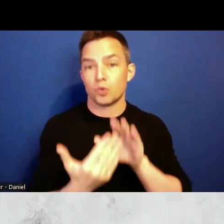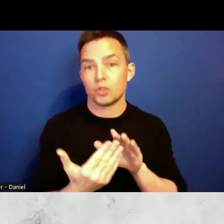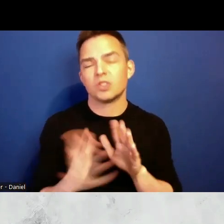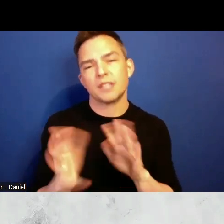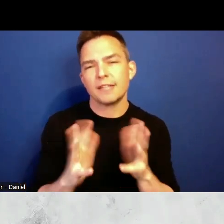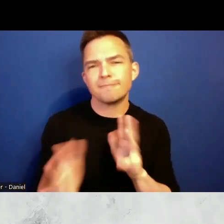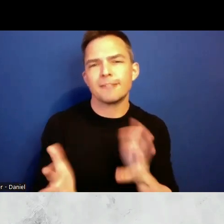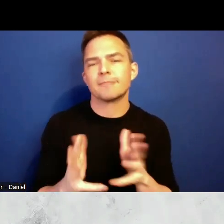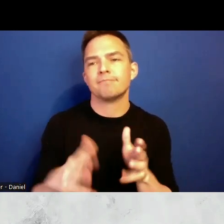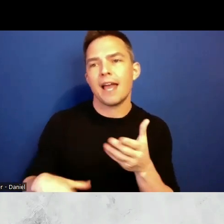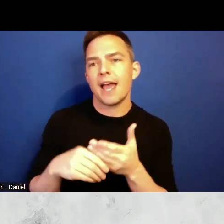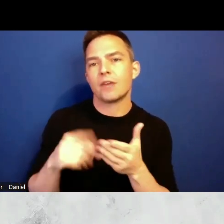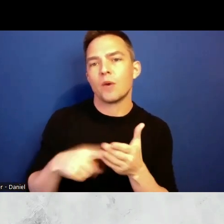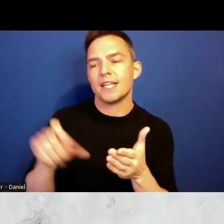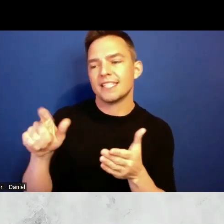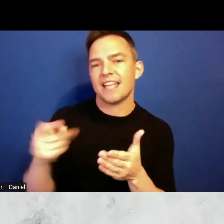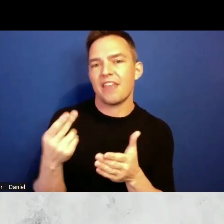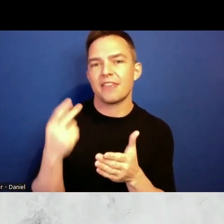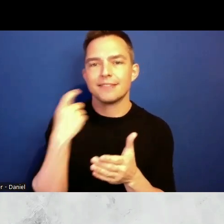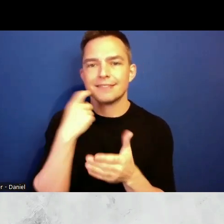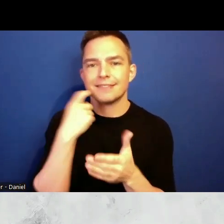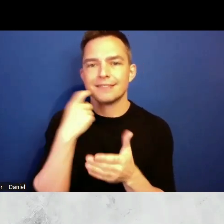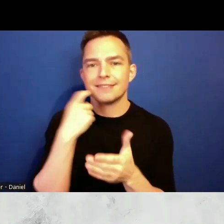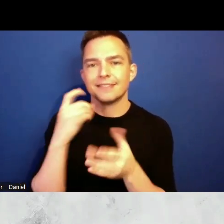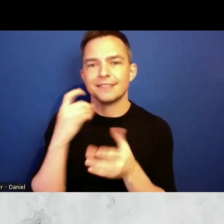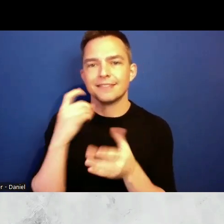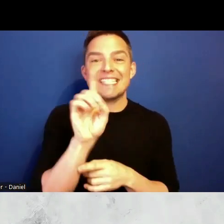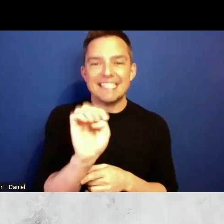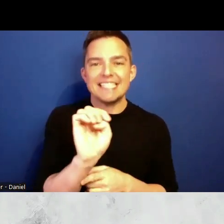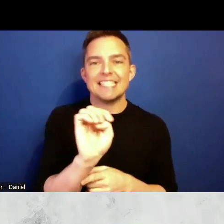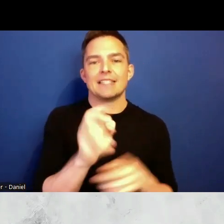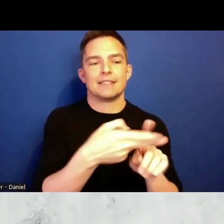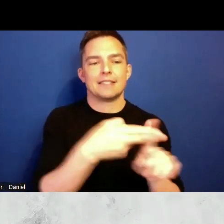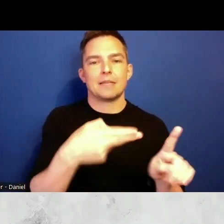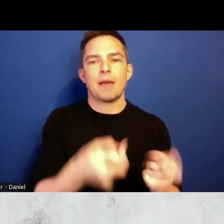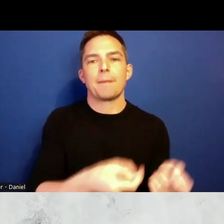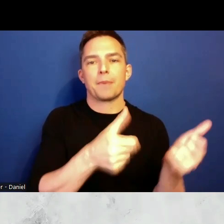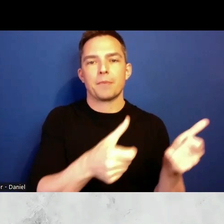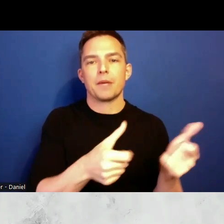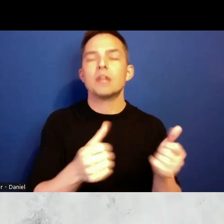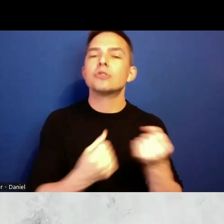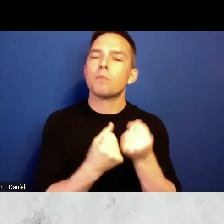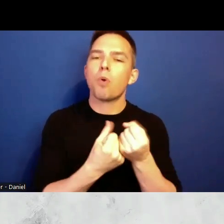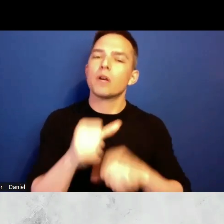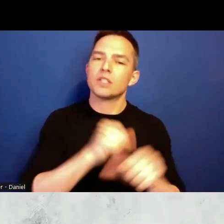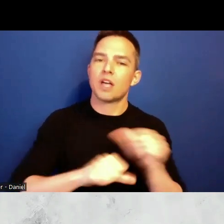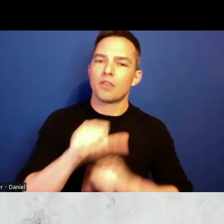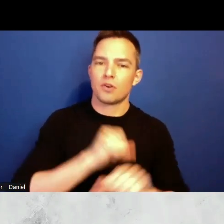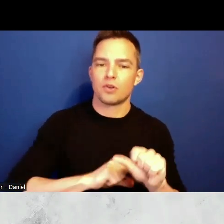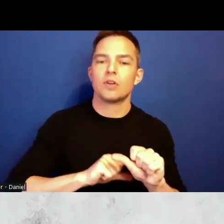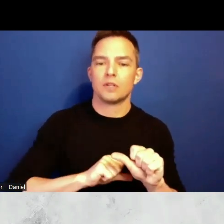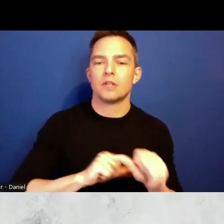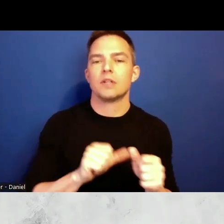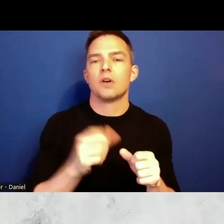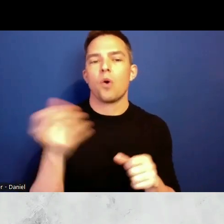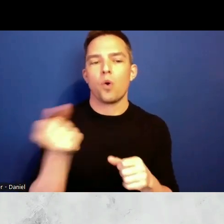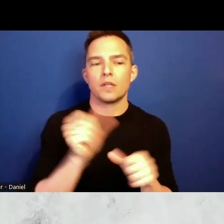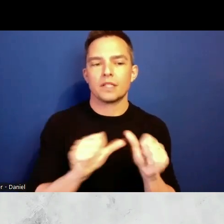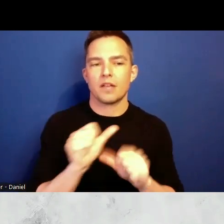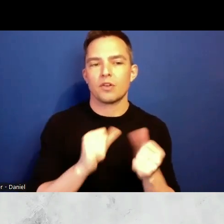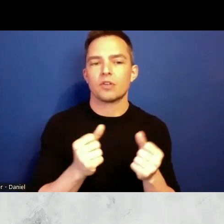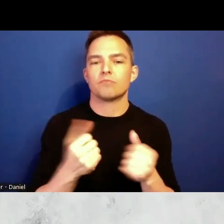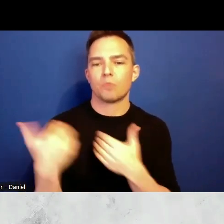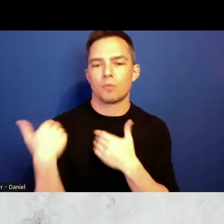of piggyback off of what Seth was talking about, destigmatizing and supporting one another, holding one another accountable for